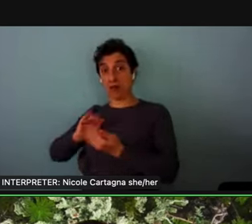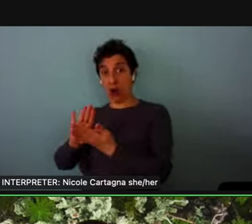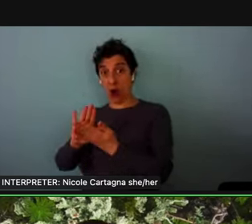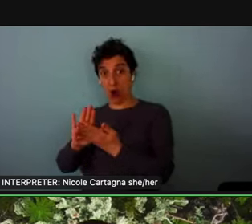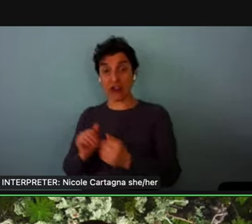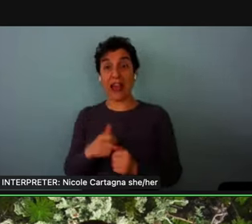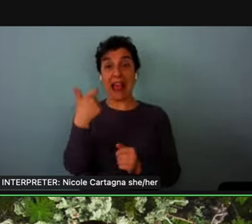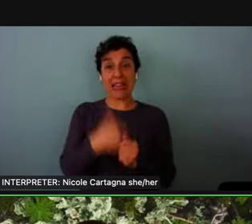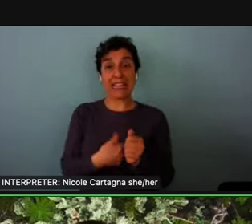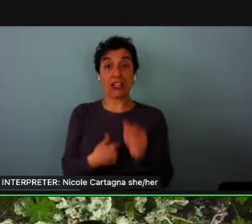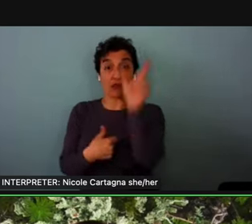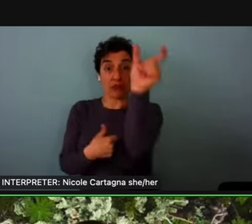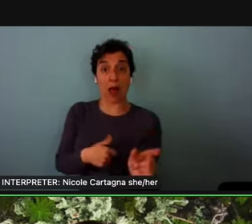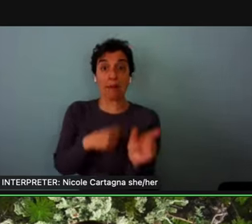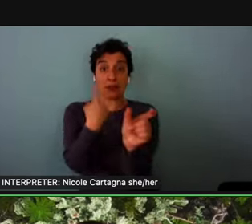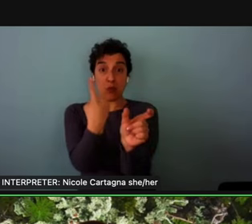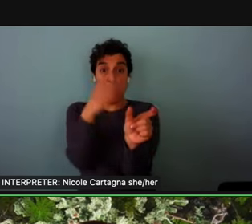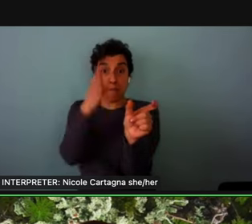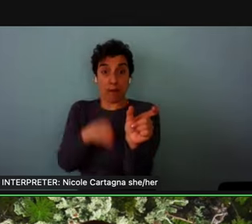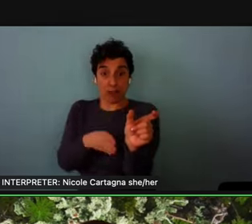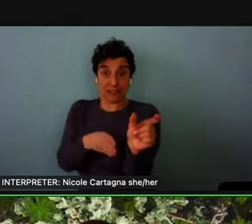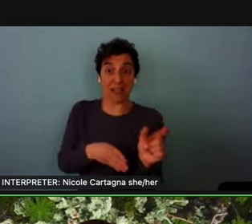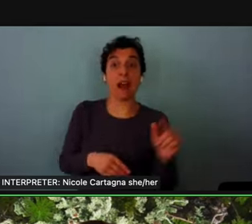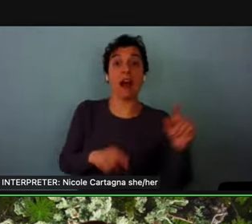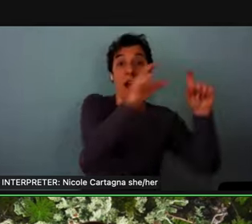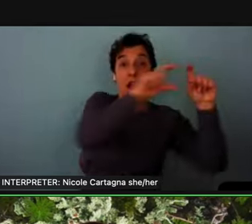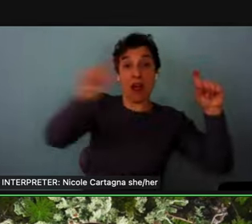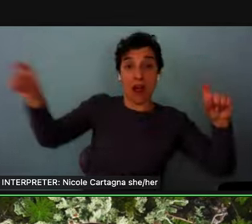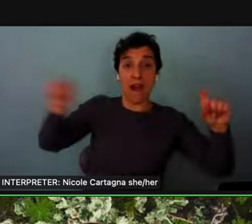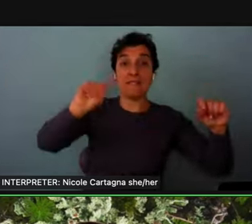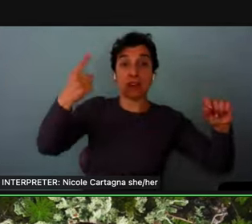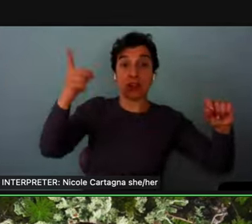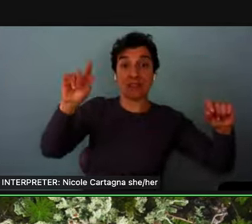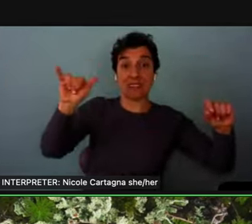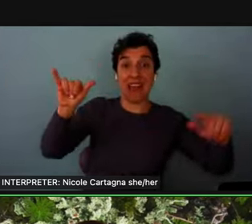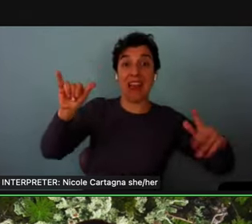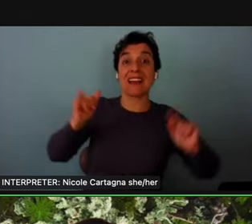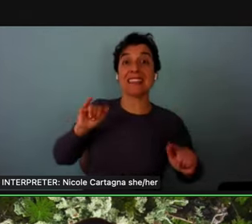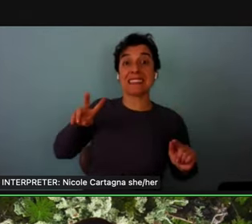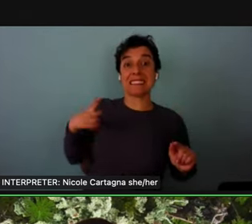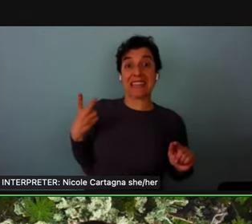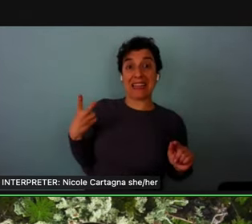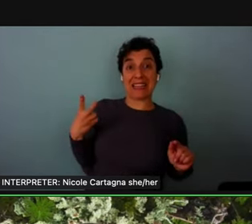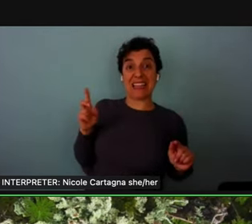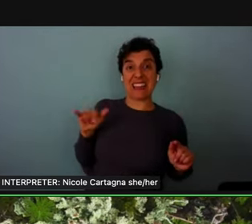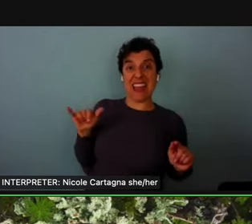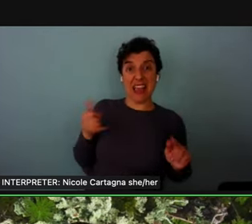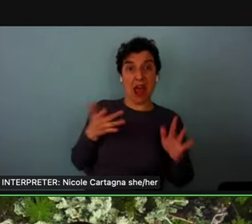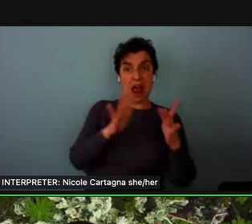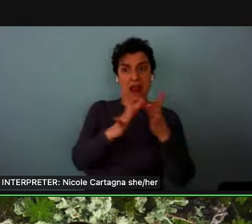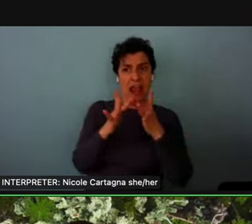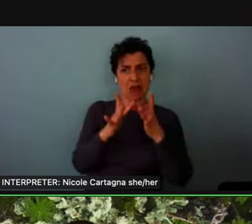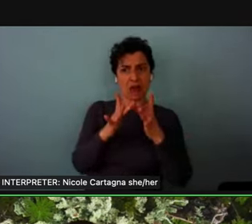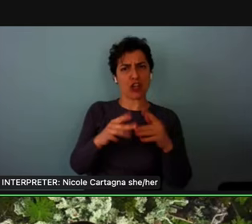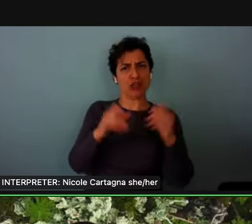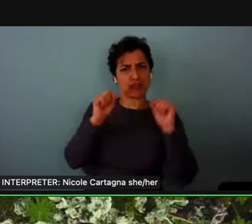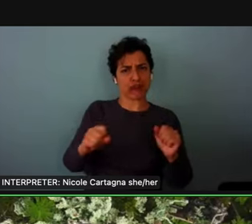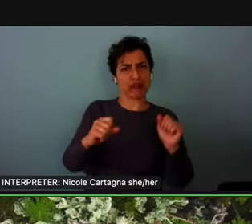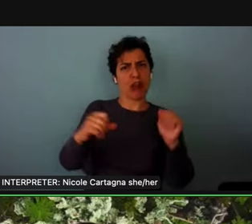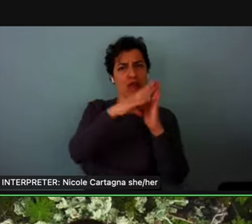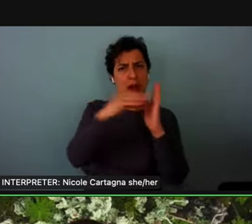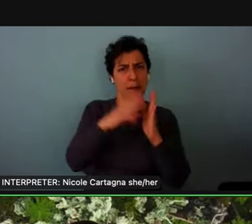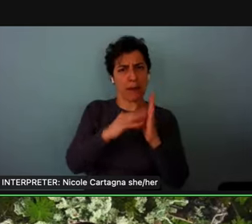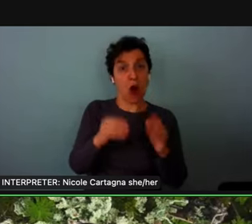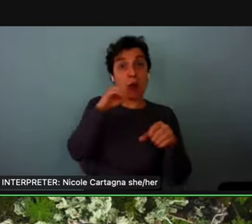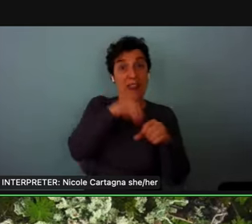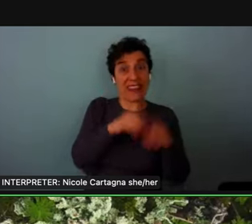subject. The first row is day one. The second row is day two. We see that the networks are highly replicable within a subject